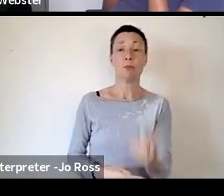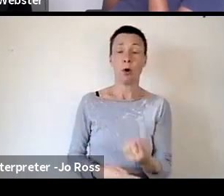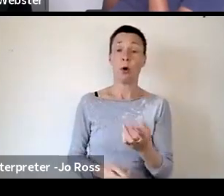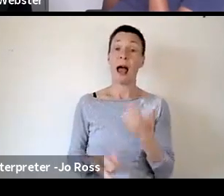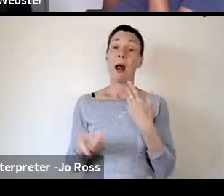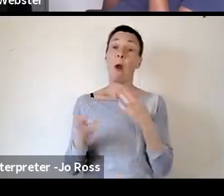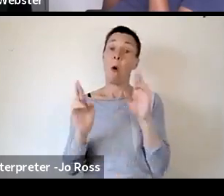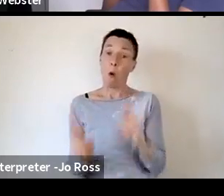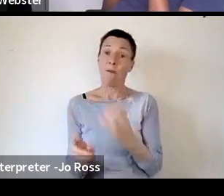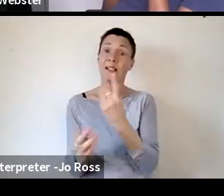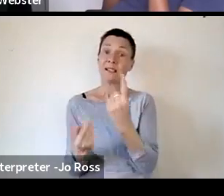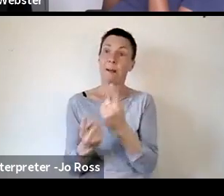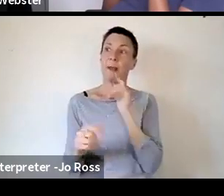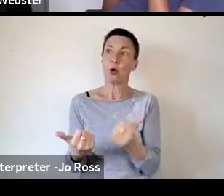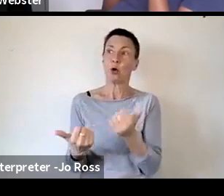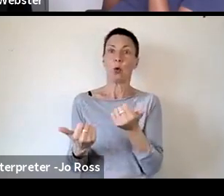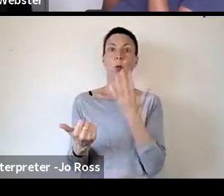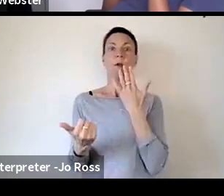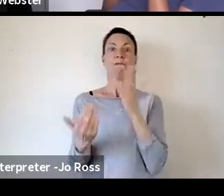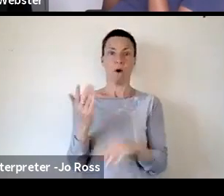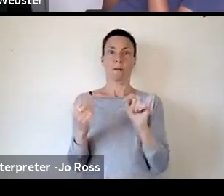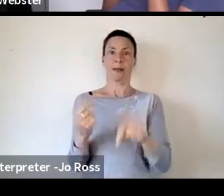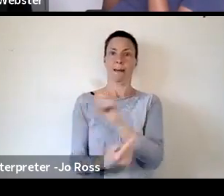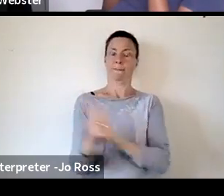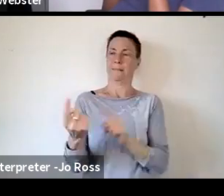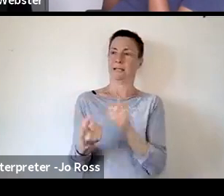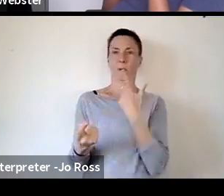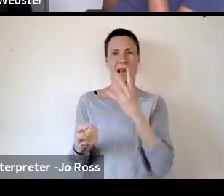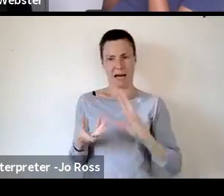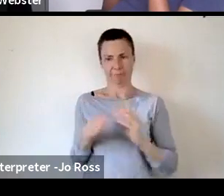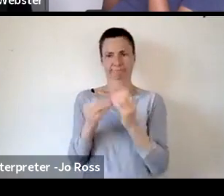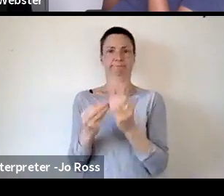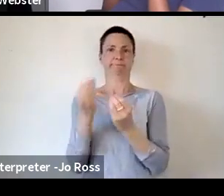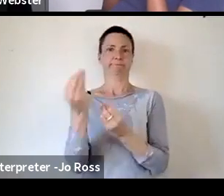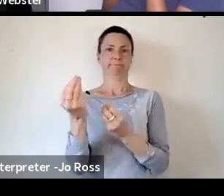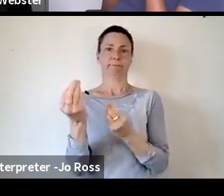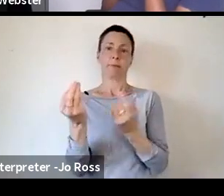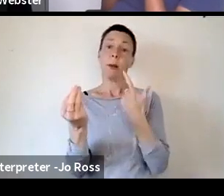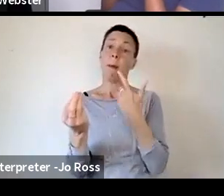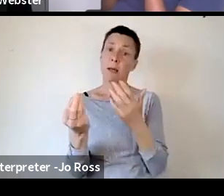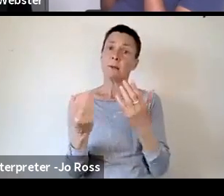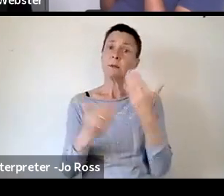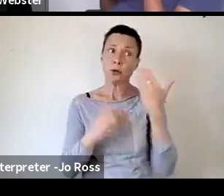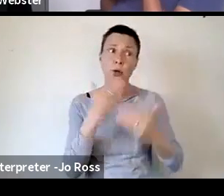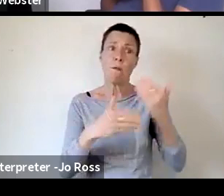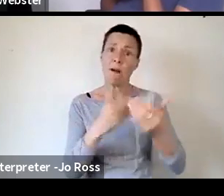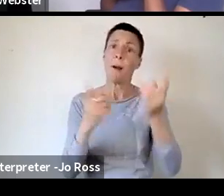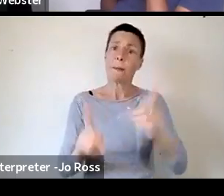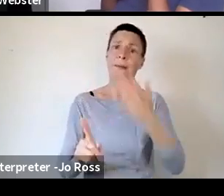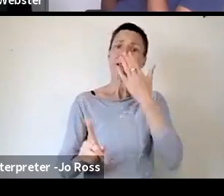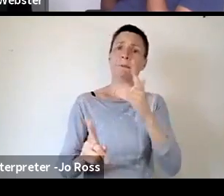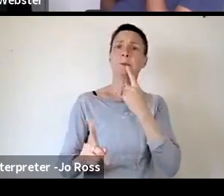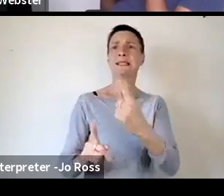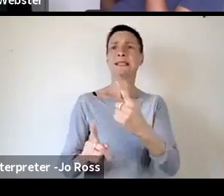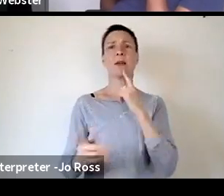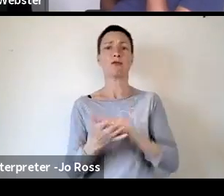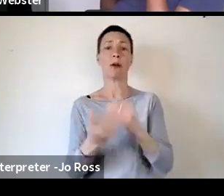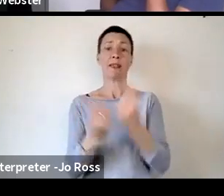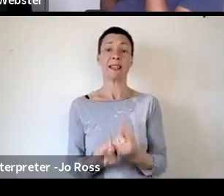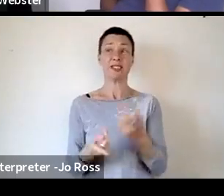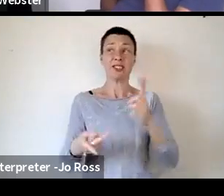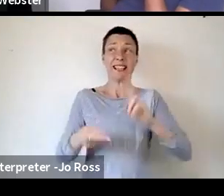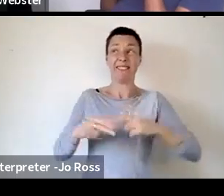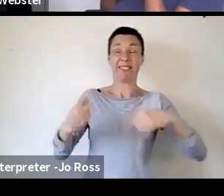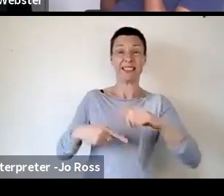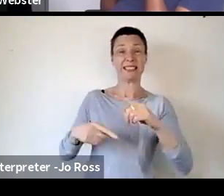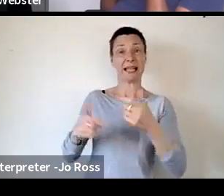hoping that something good comes from it. But it's, you know, so far people seem to be making the right noises, but it's just whether this industry can follow